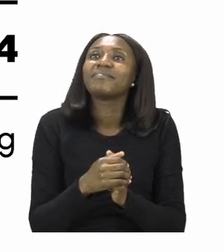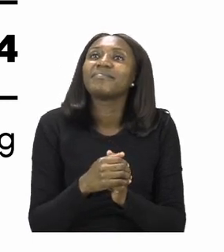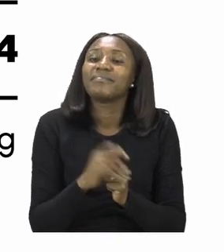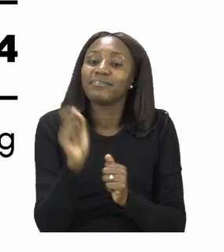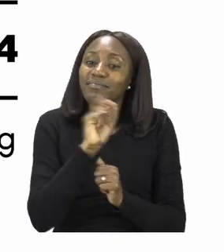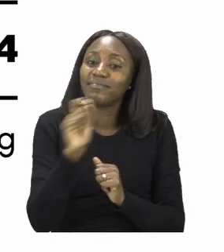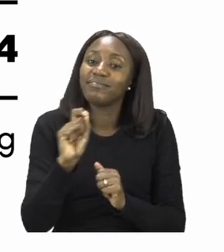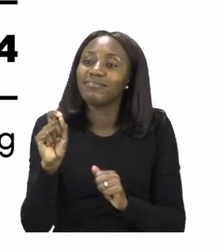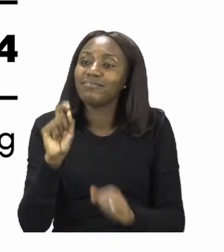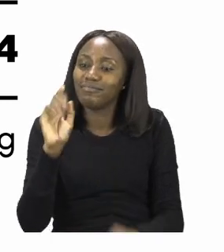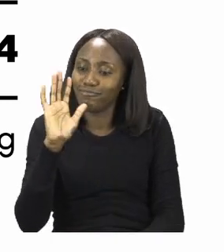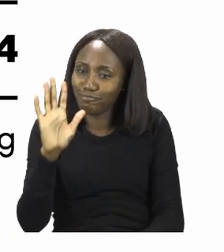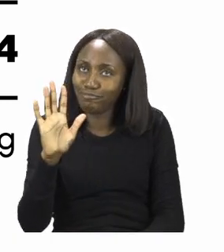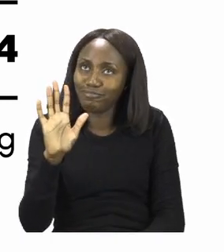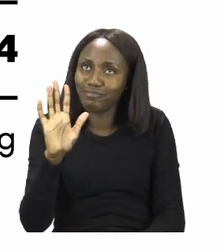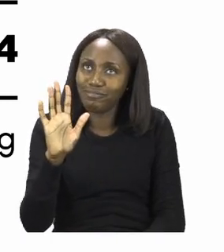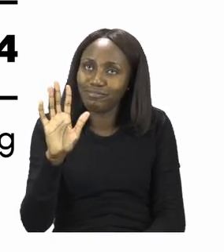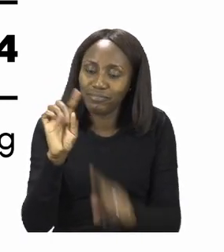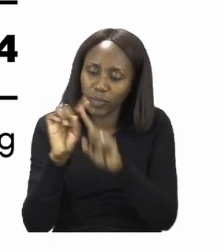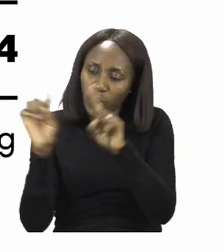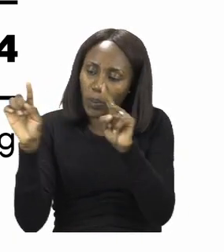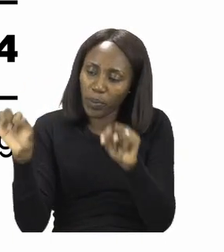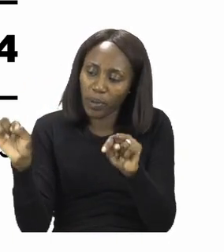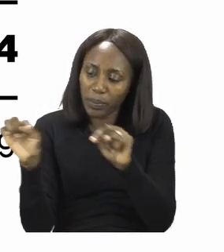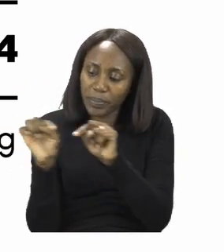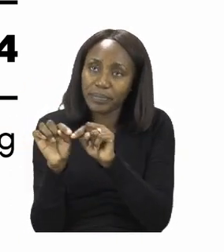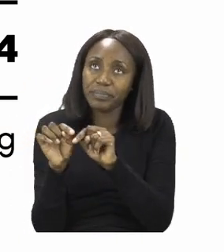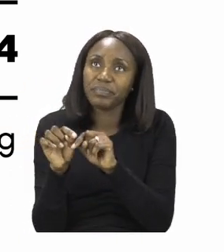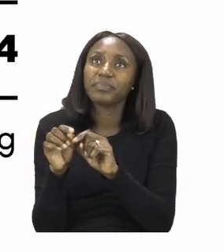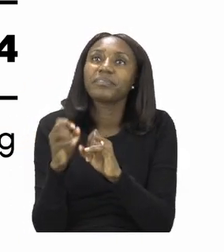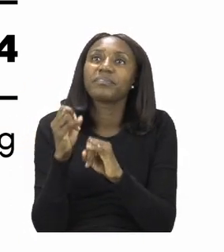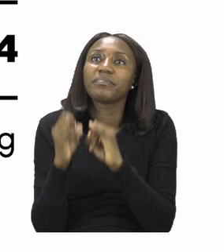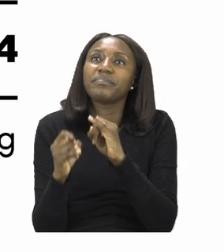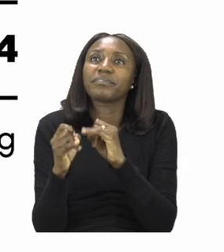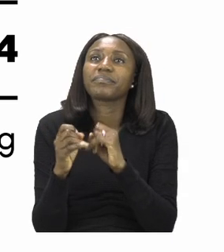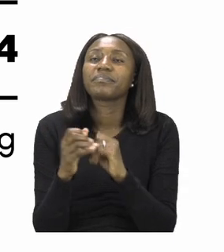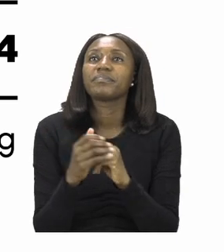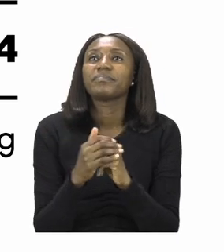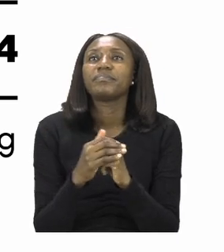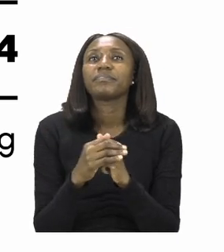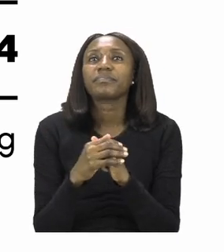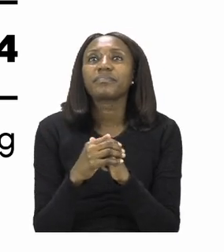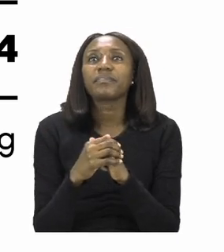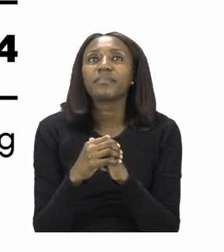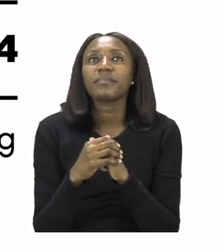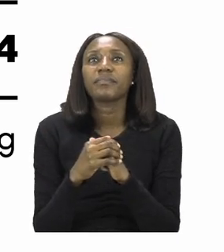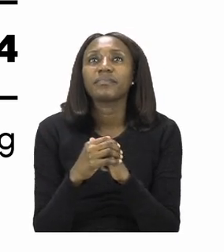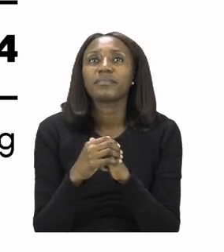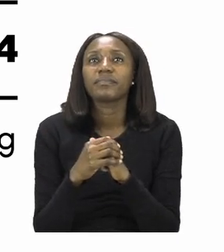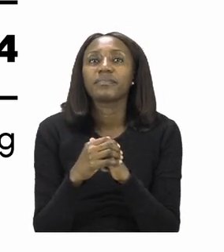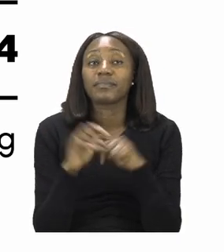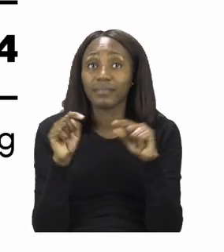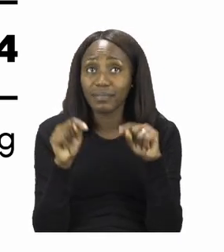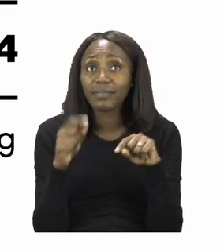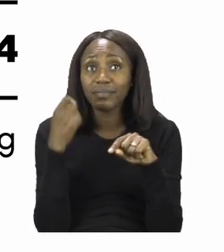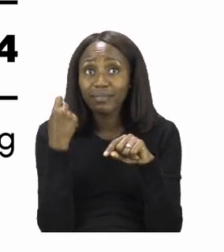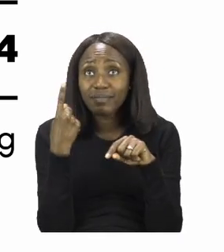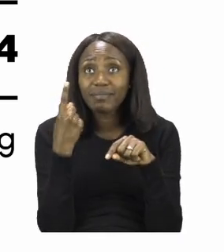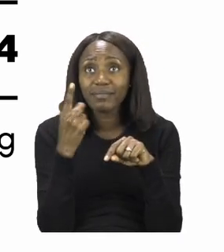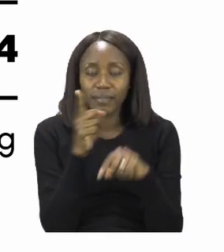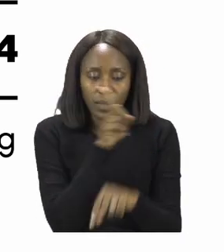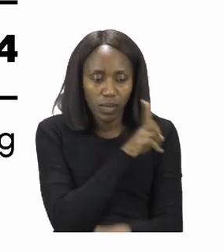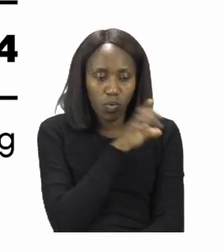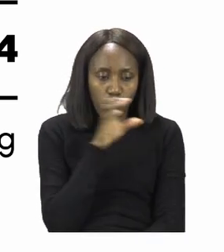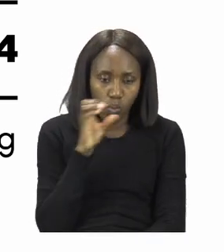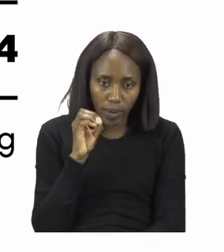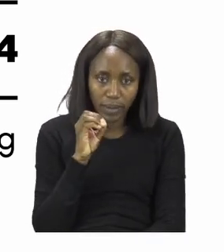the number 5 in the last box. Now our sum says